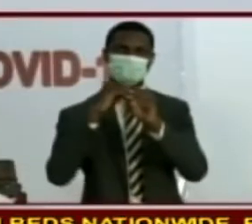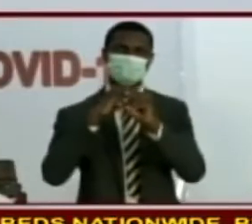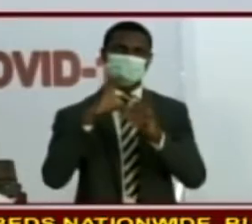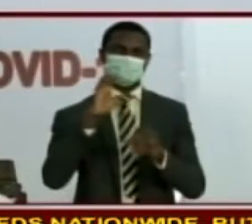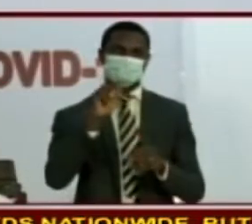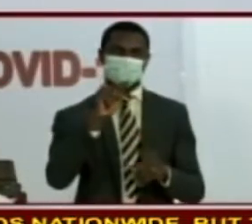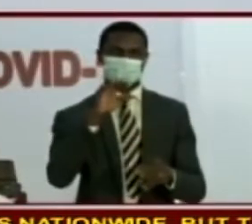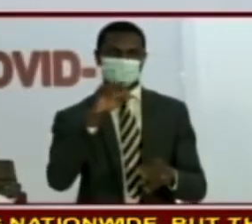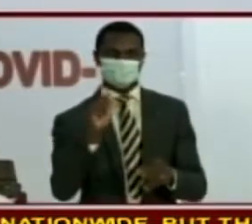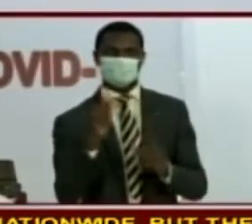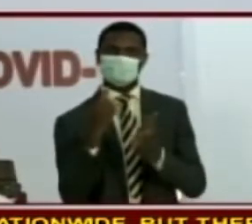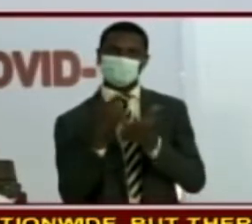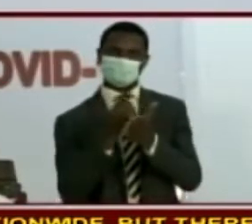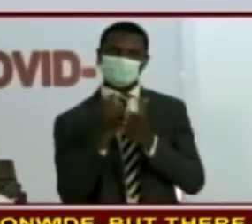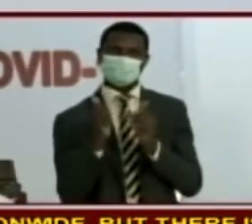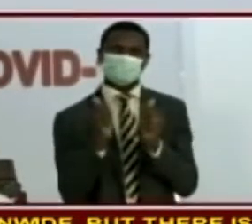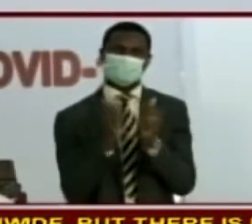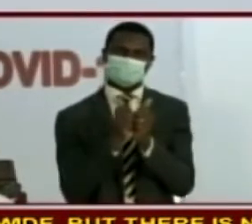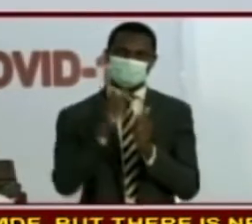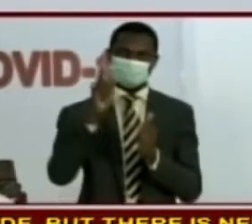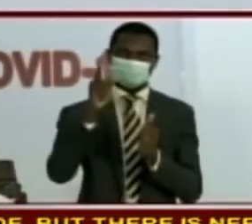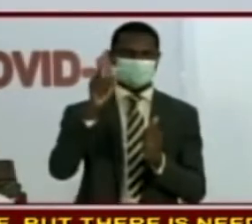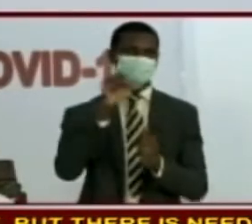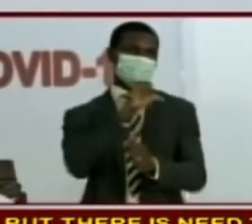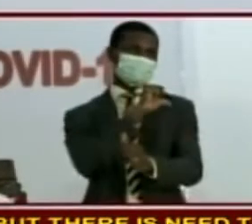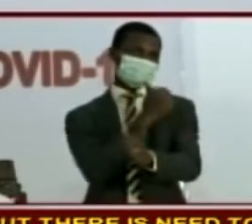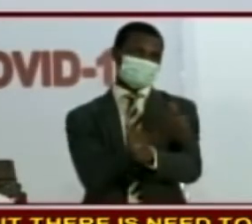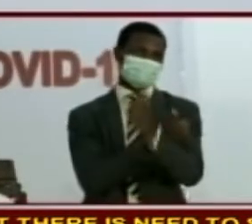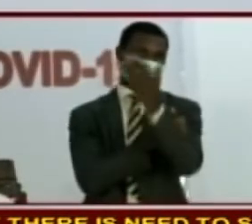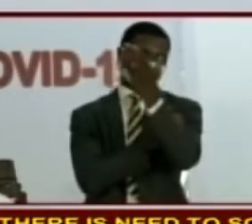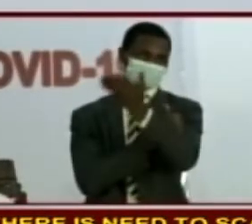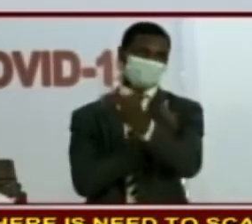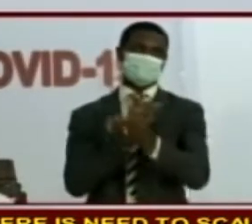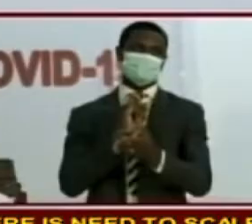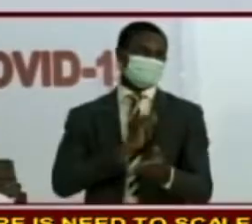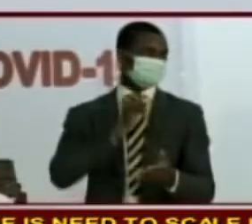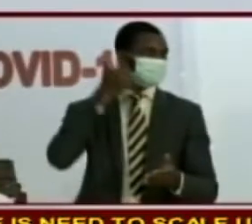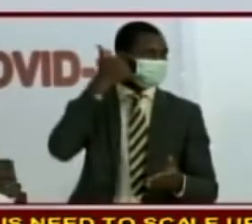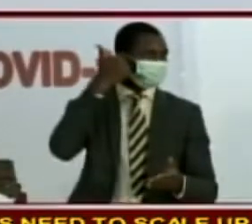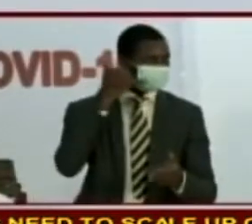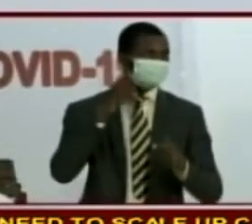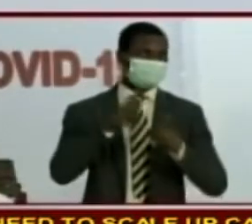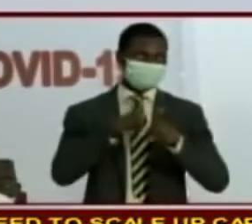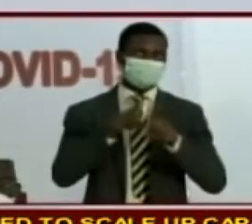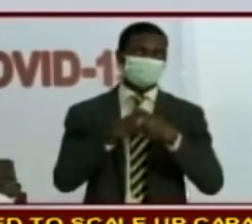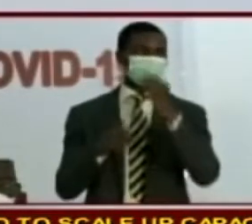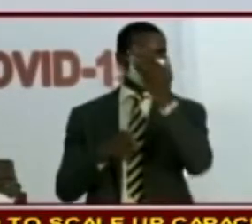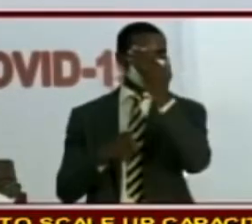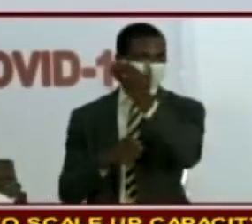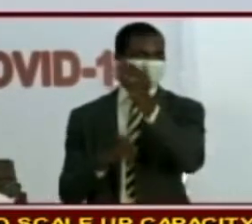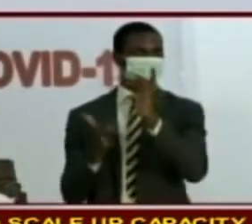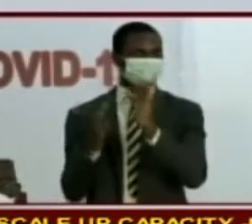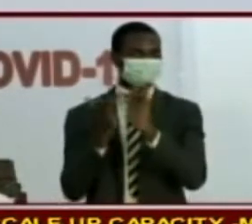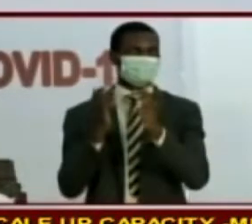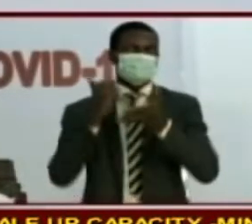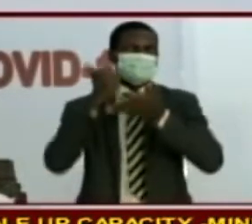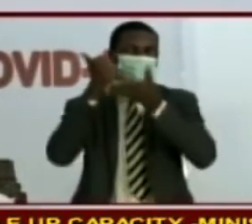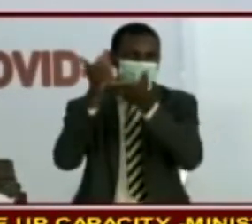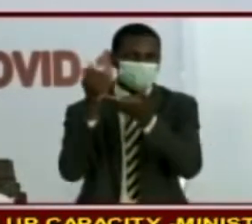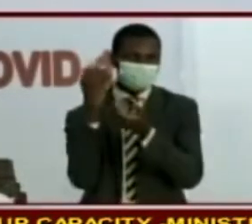authorities. I called in here in Abuja the Canadian High Commissioner to understand